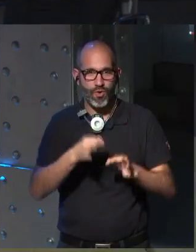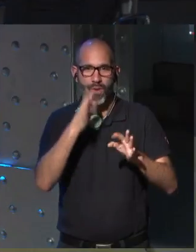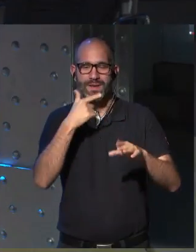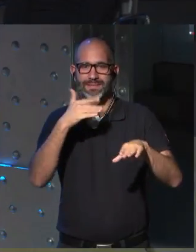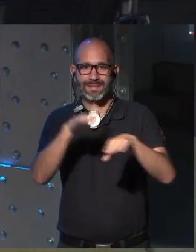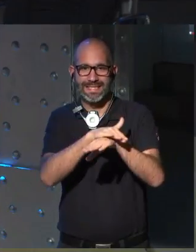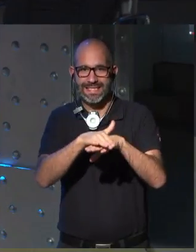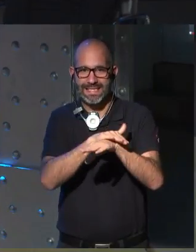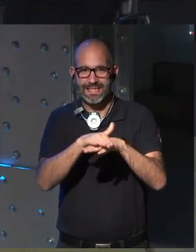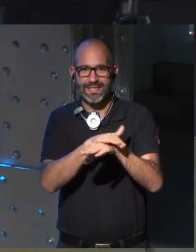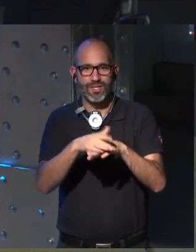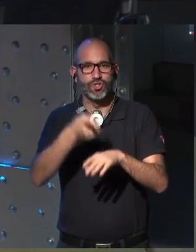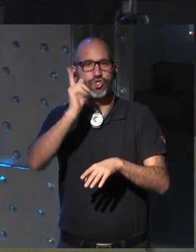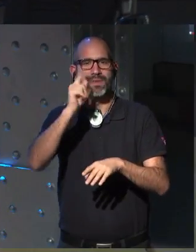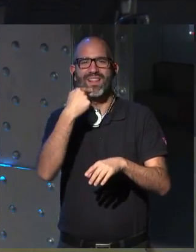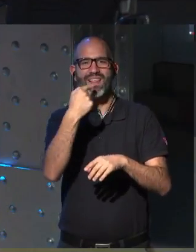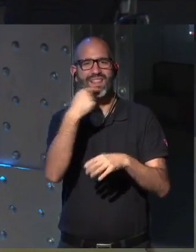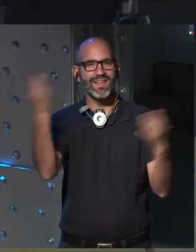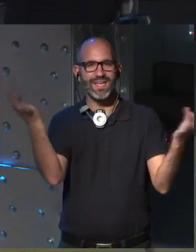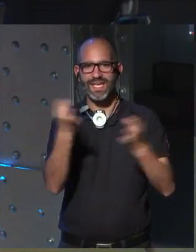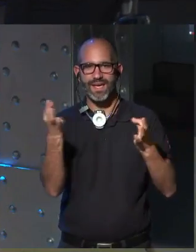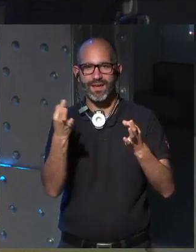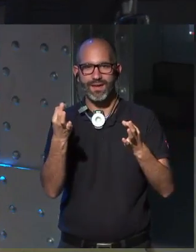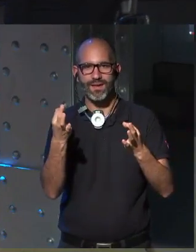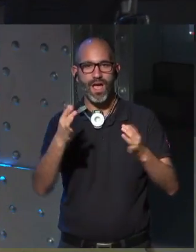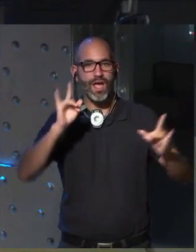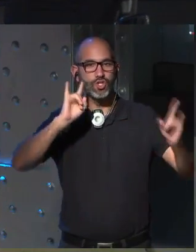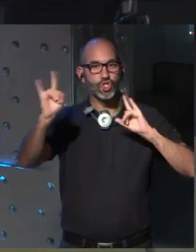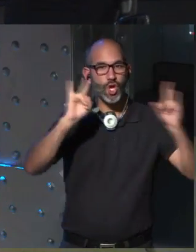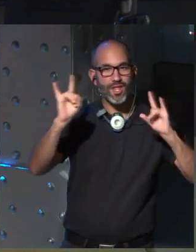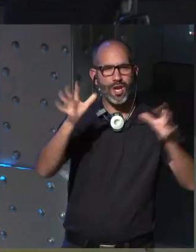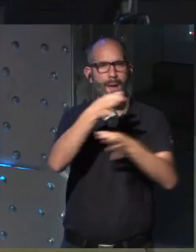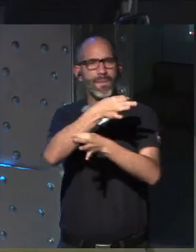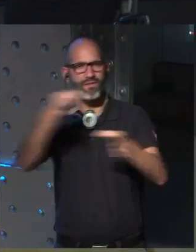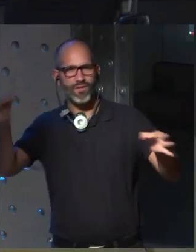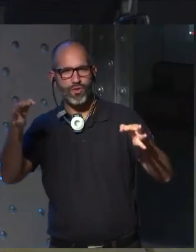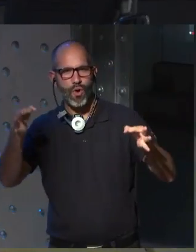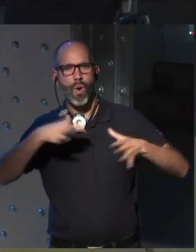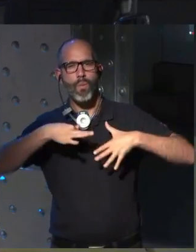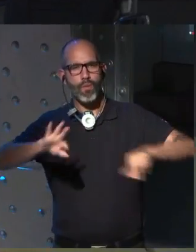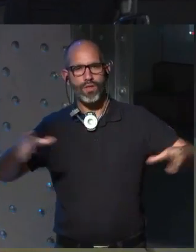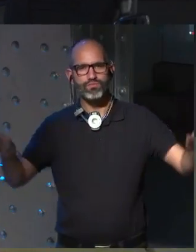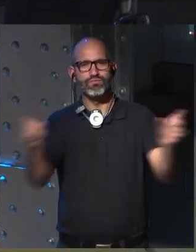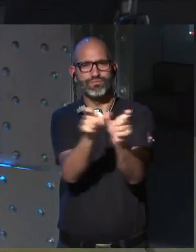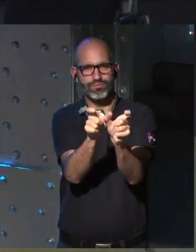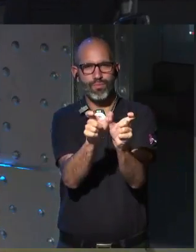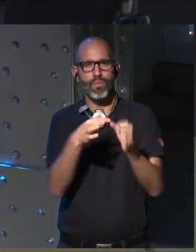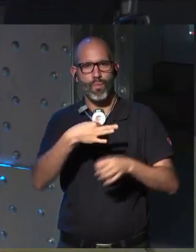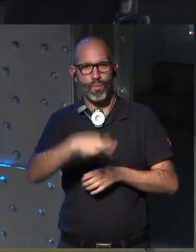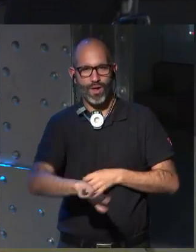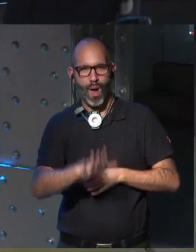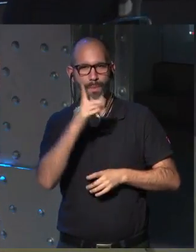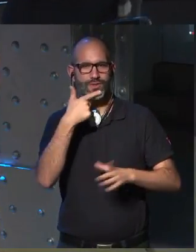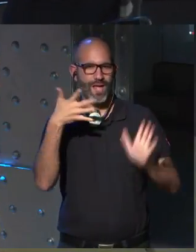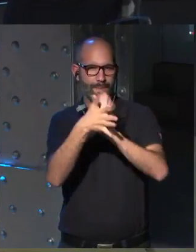probably forget names. My apologies. But allow me to say that sound and perfection can go hand in hand in the same